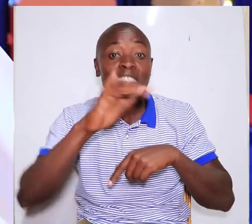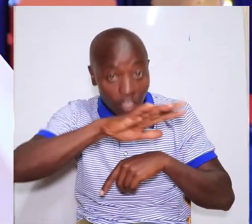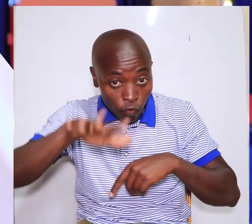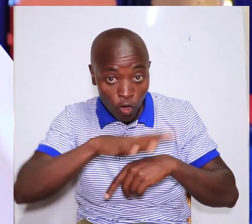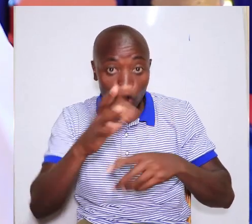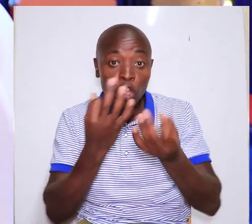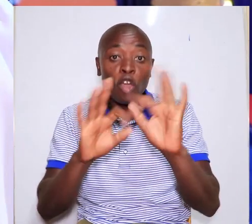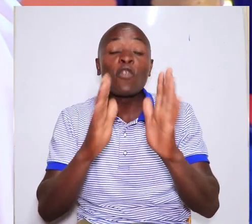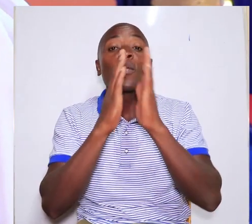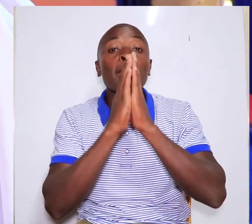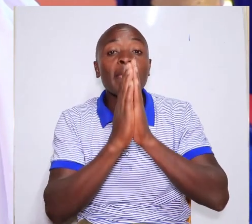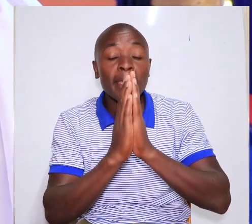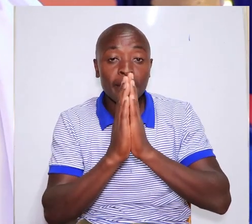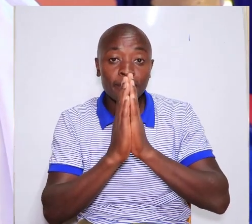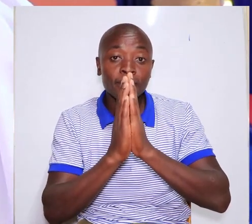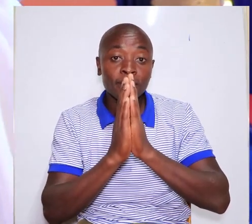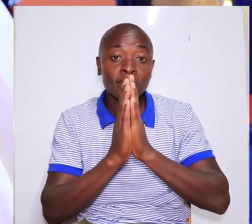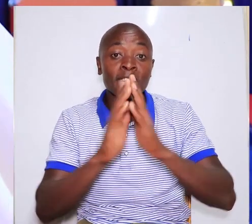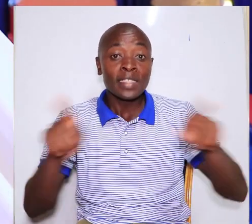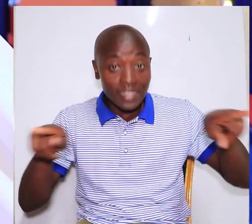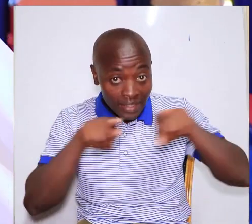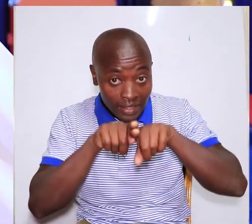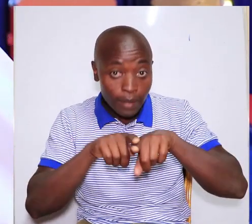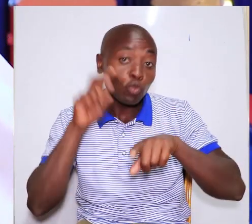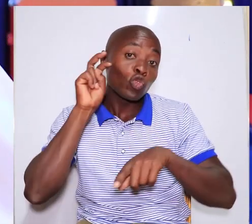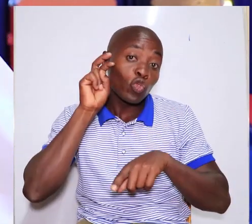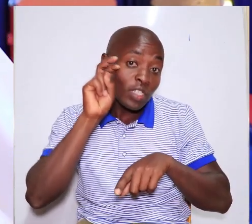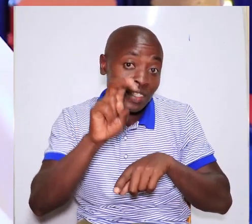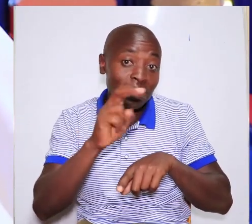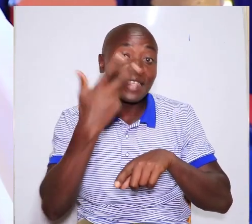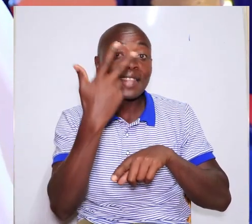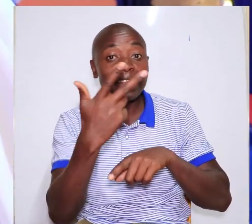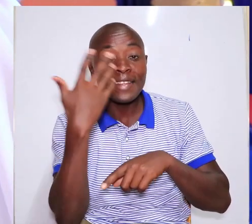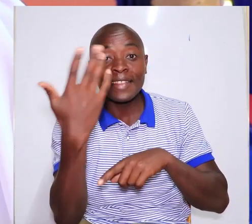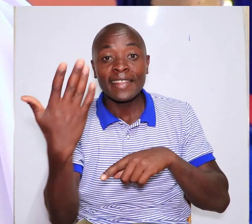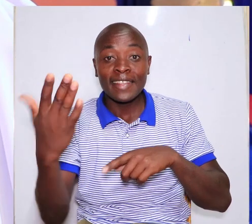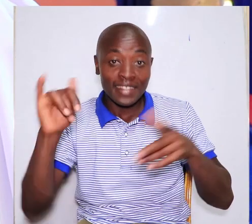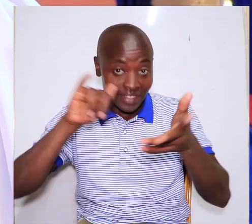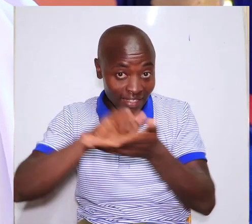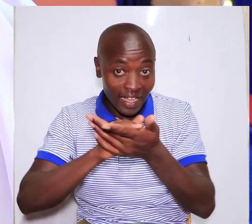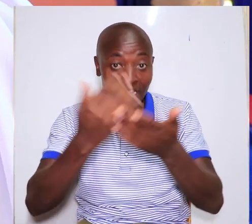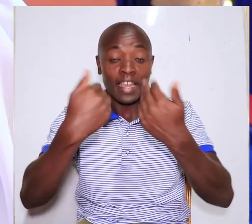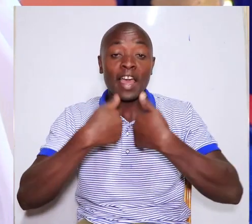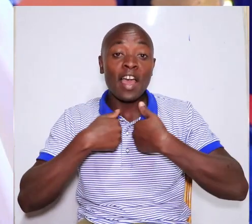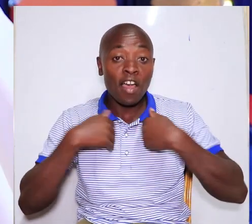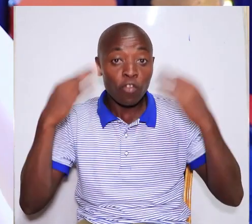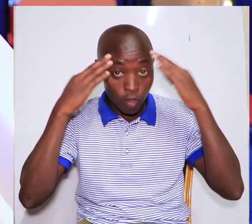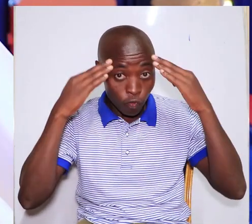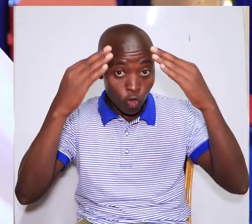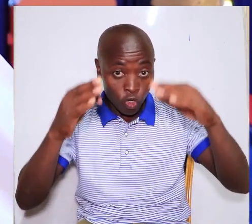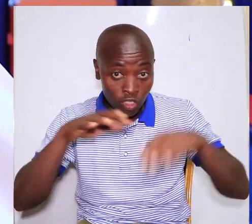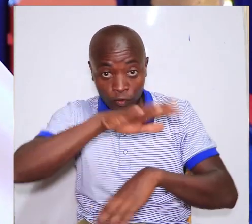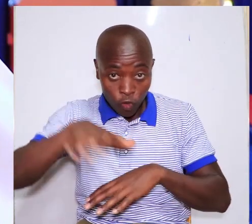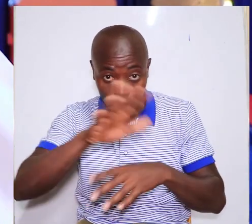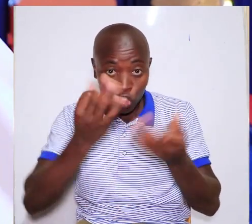of intercession. And in turn, we see the three things that concern being in the